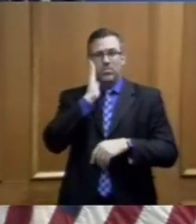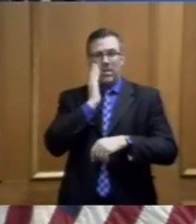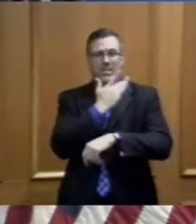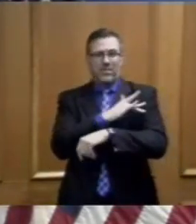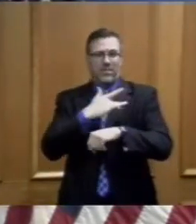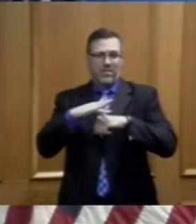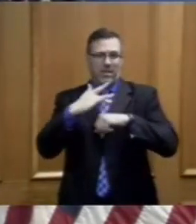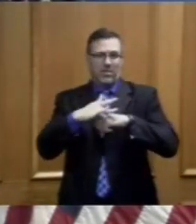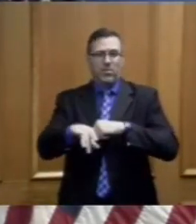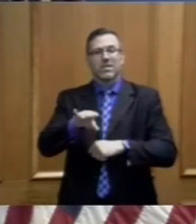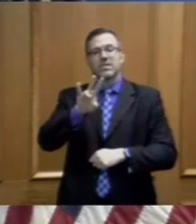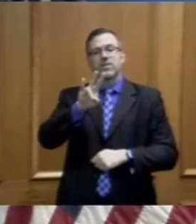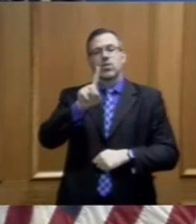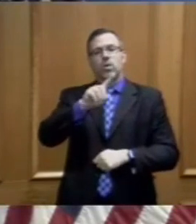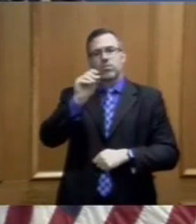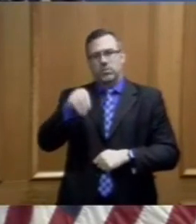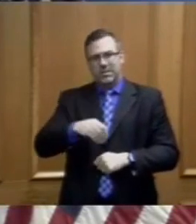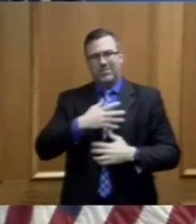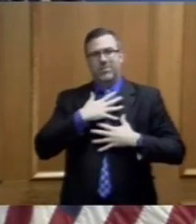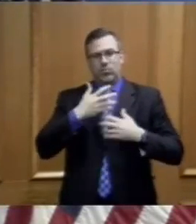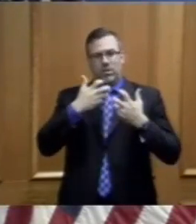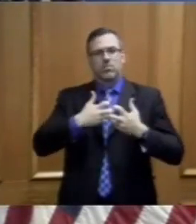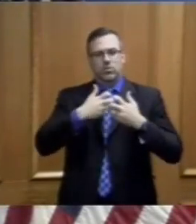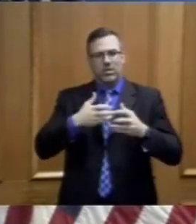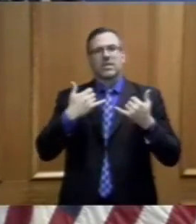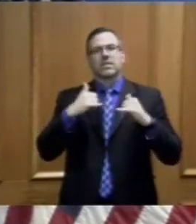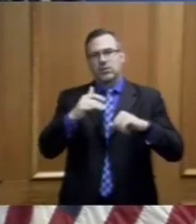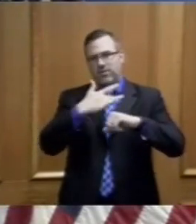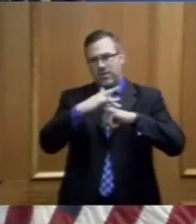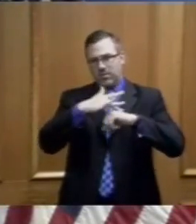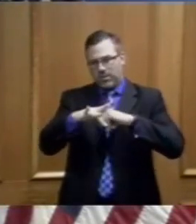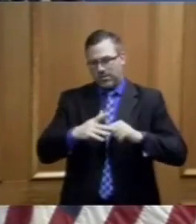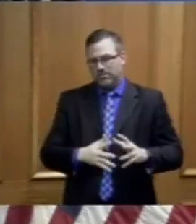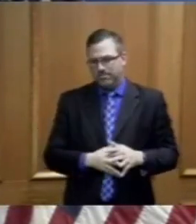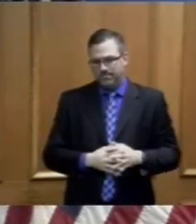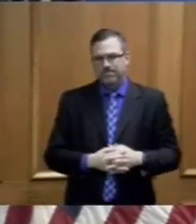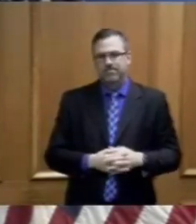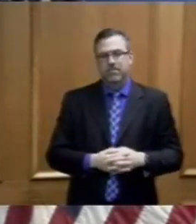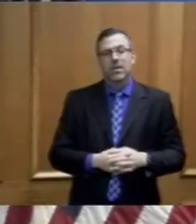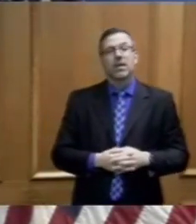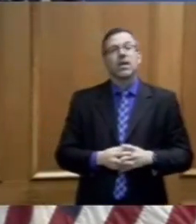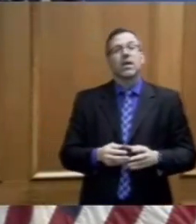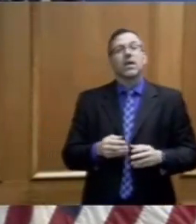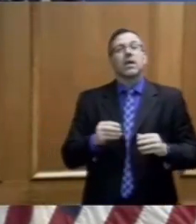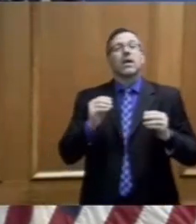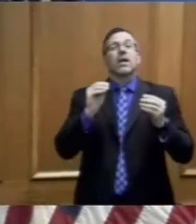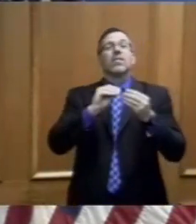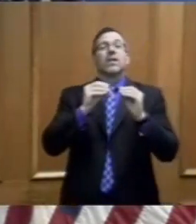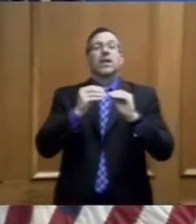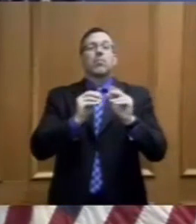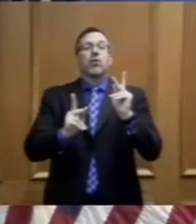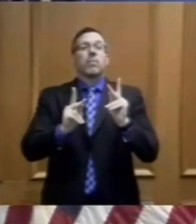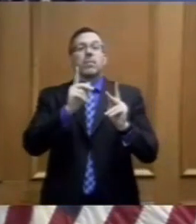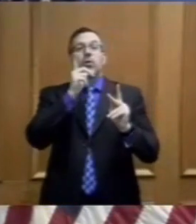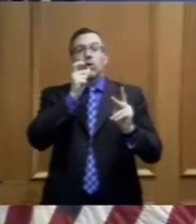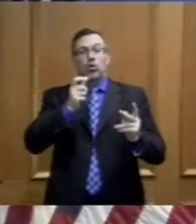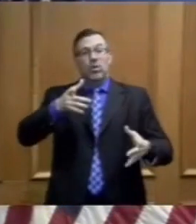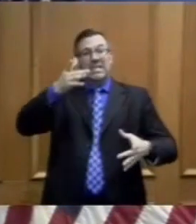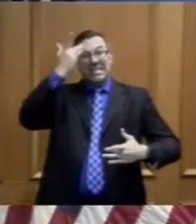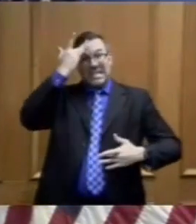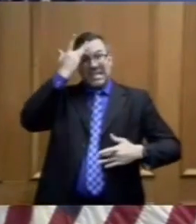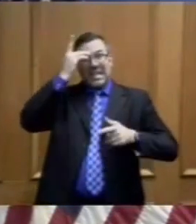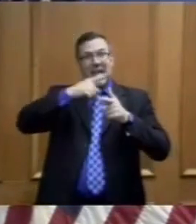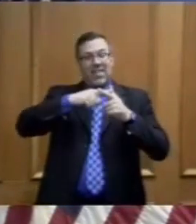71% of our ventilator capacity is available. I do want to highlight that our number of recovered patients is growing, and our number of